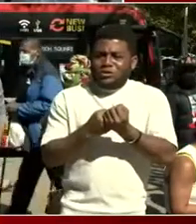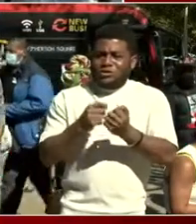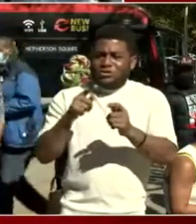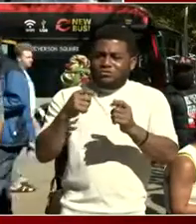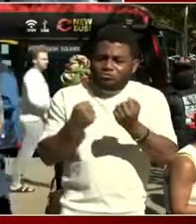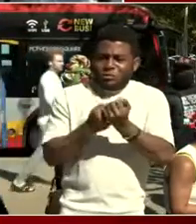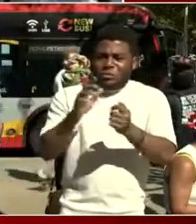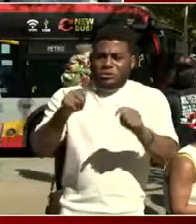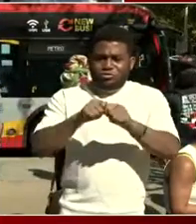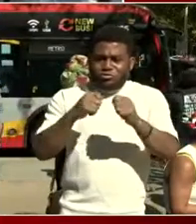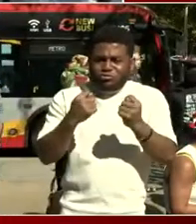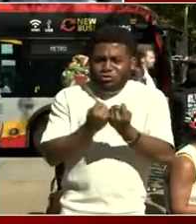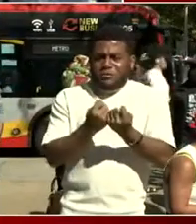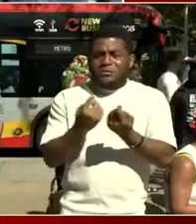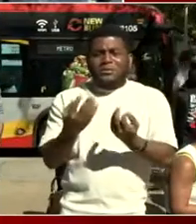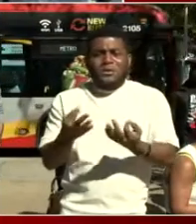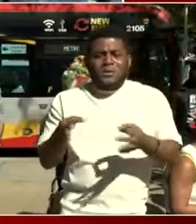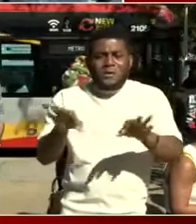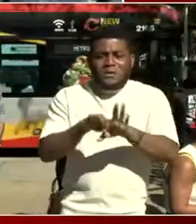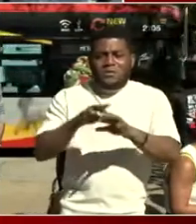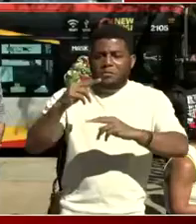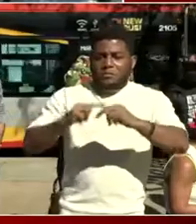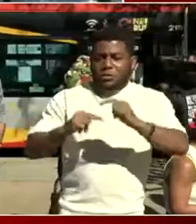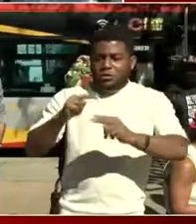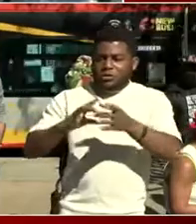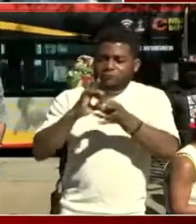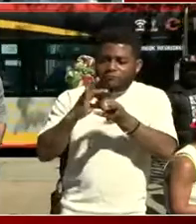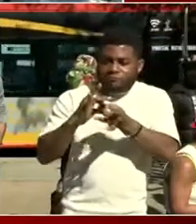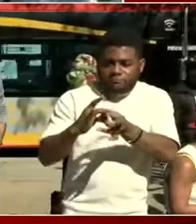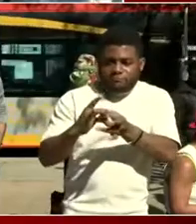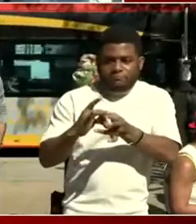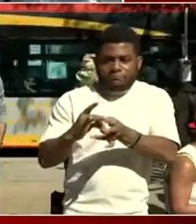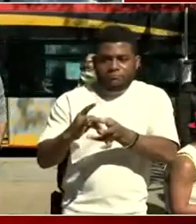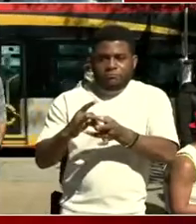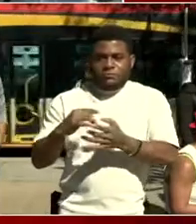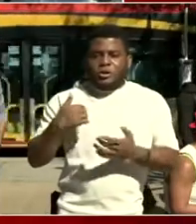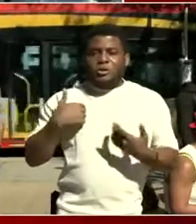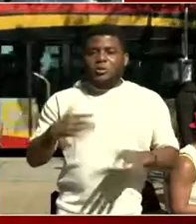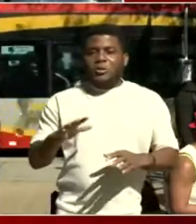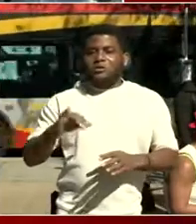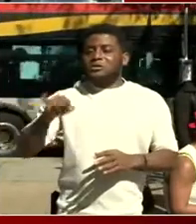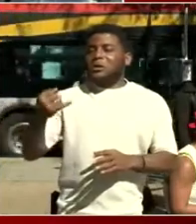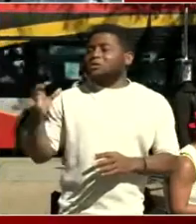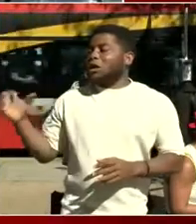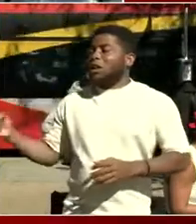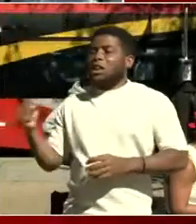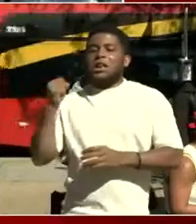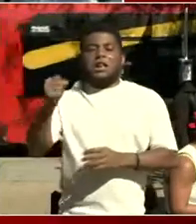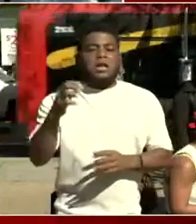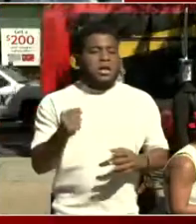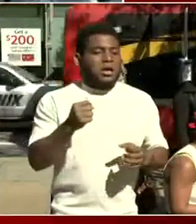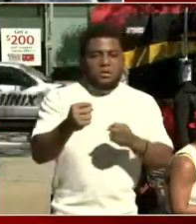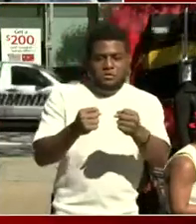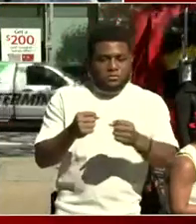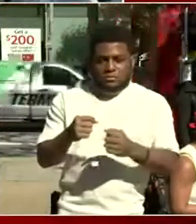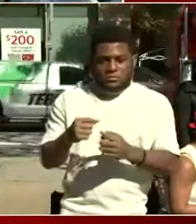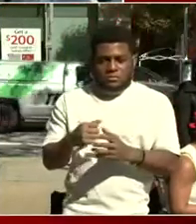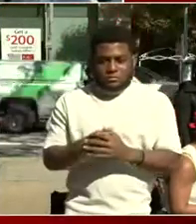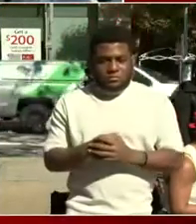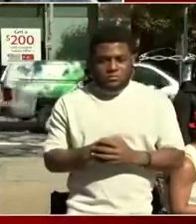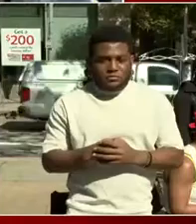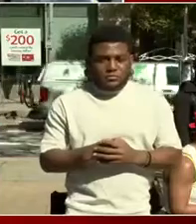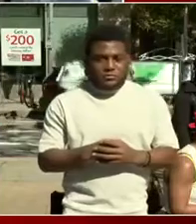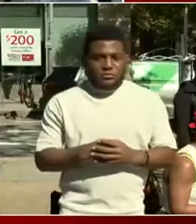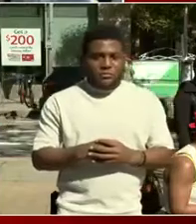on the relationships that we already have, and we're not just moving people in and moving people out for the purposes of the initiative. So that's the first